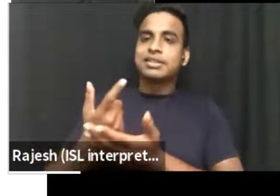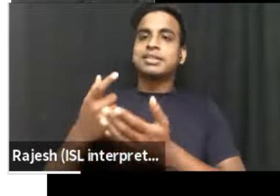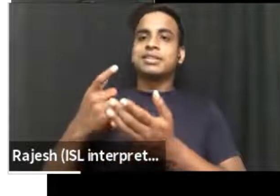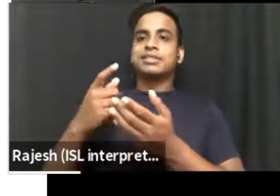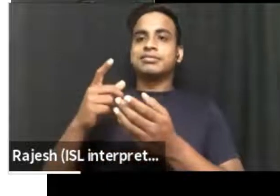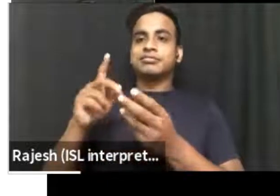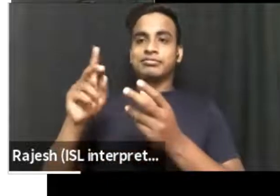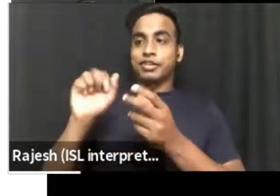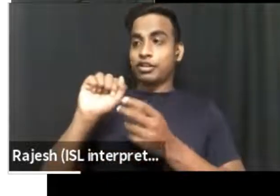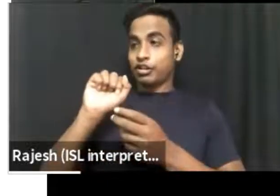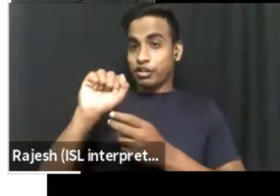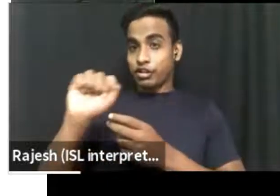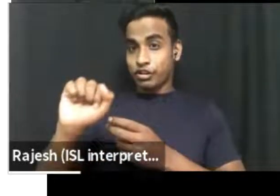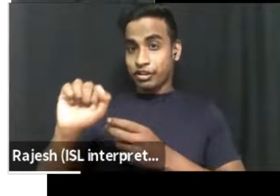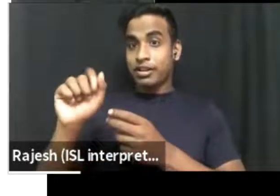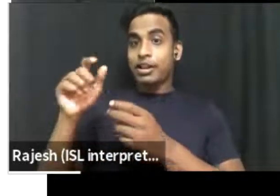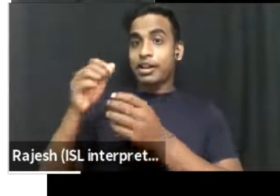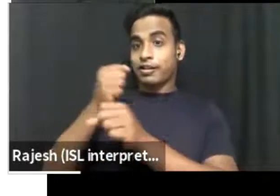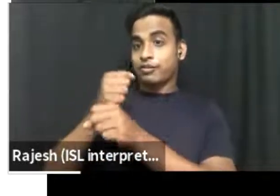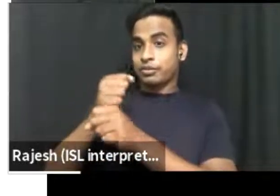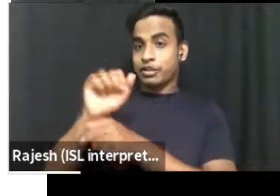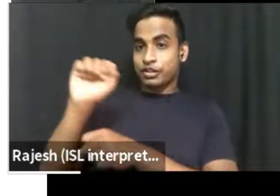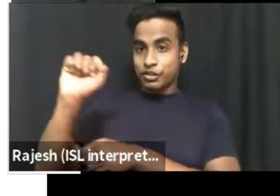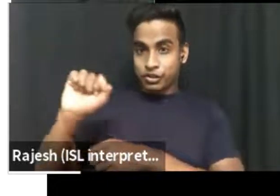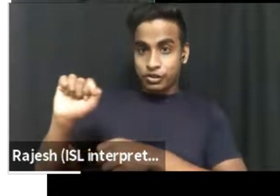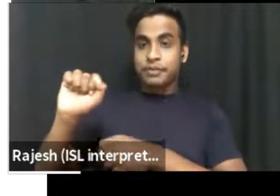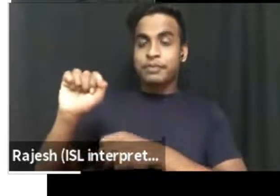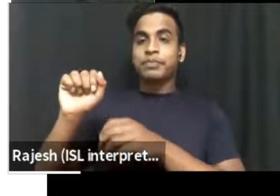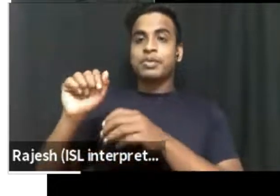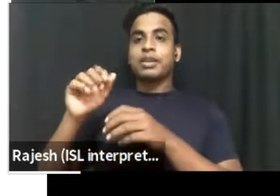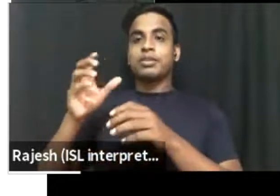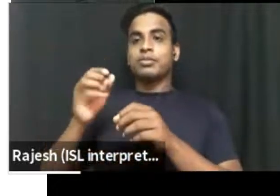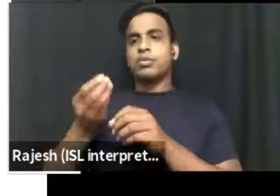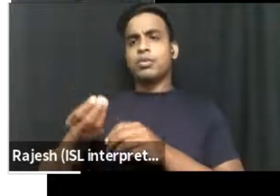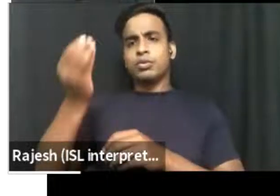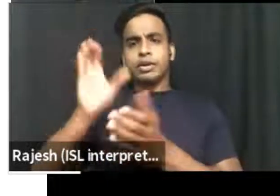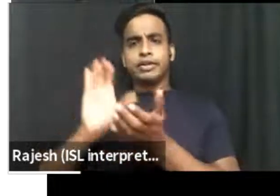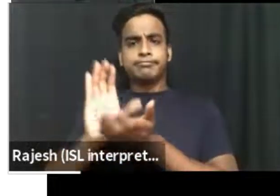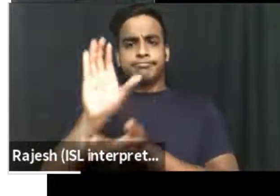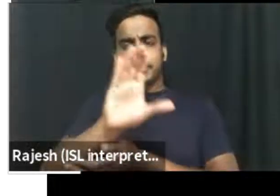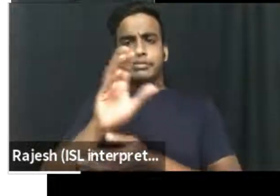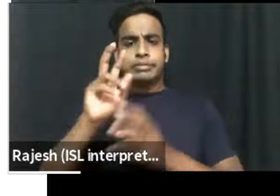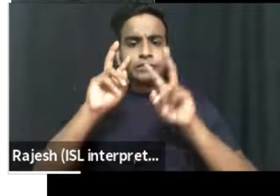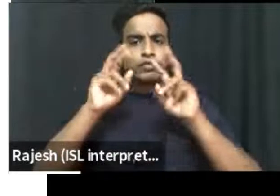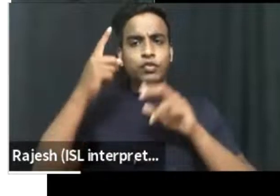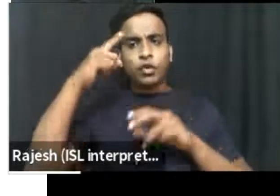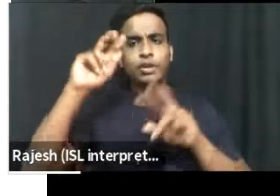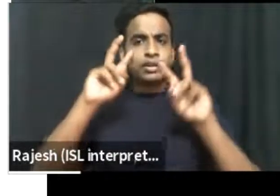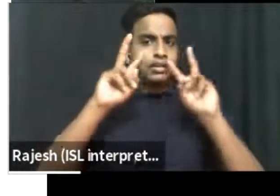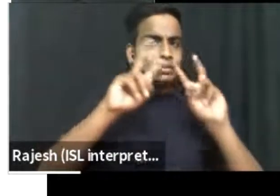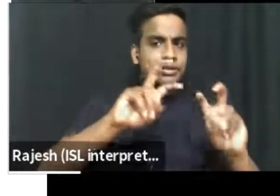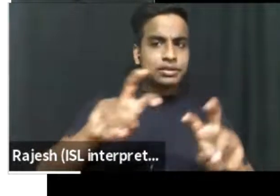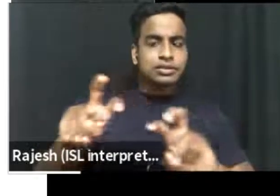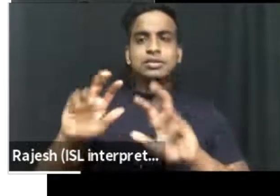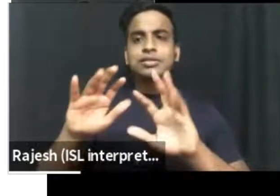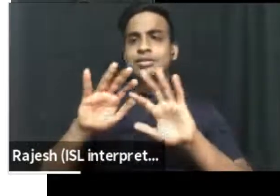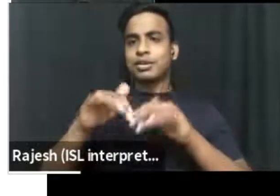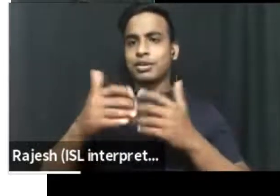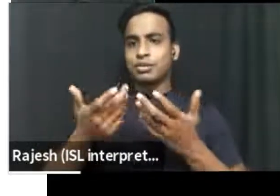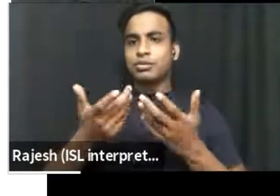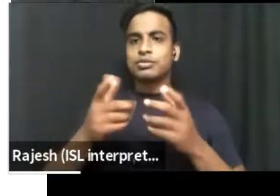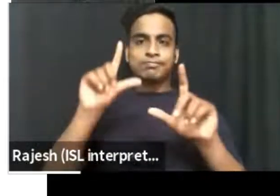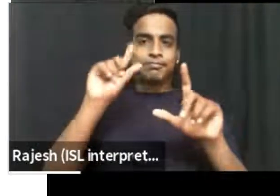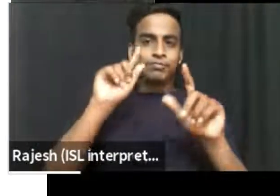be promoted by the governments? Again, more investment towards research and building